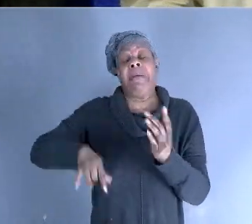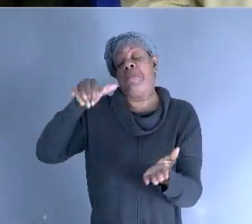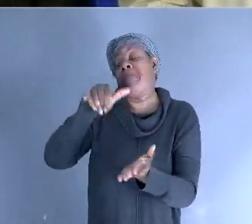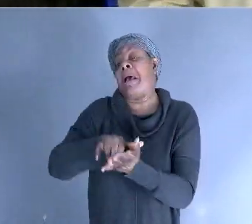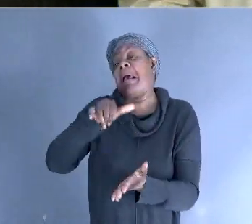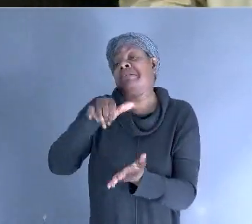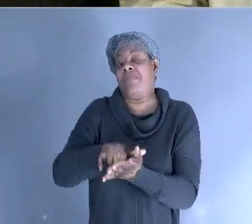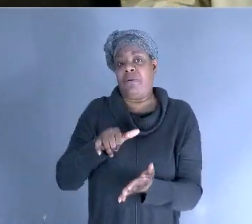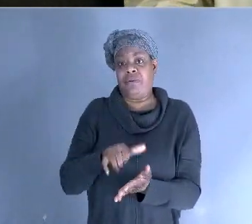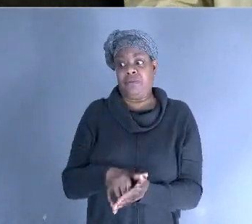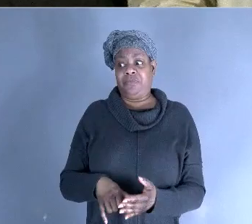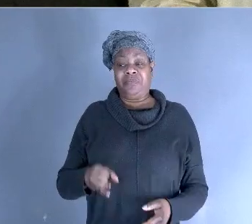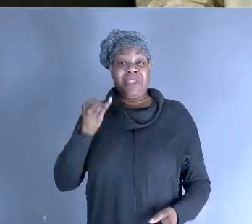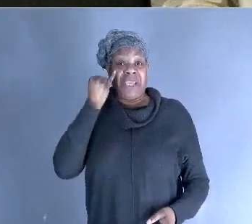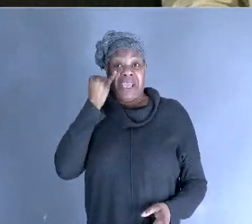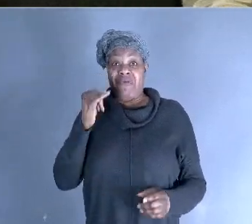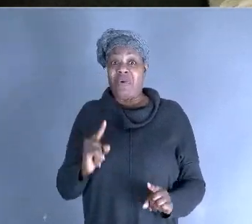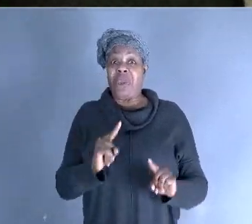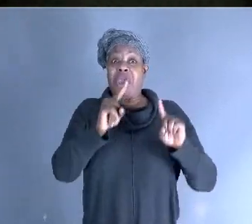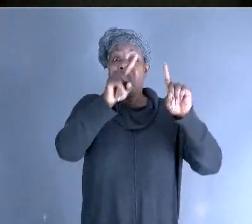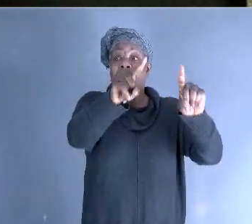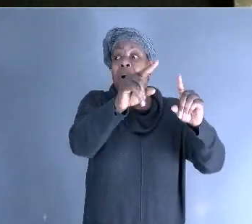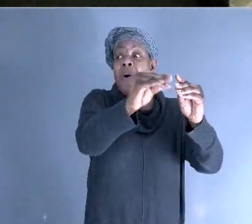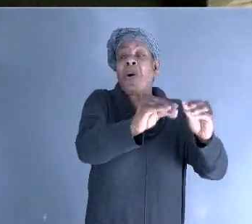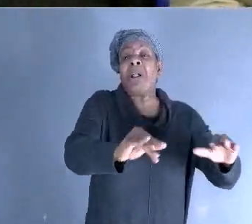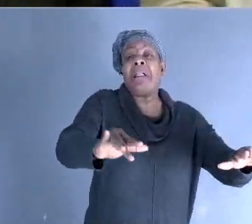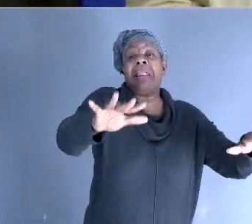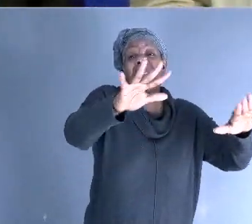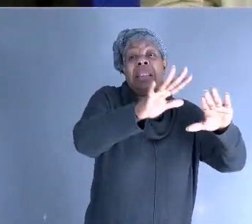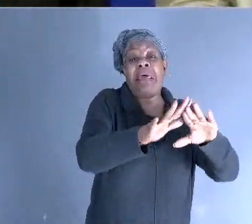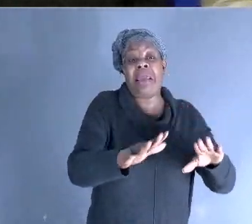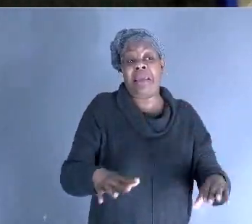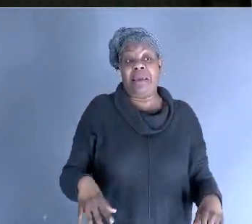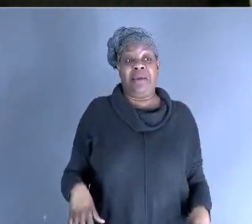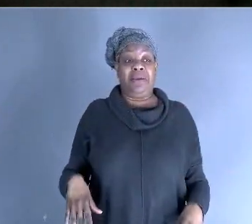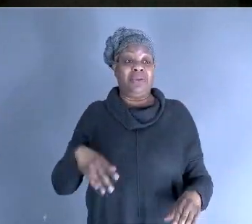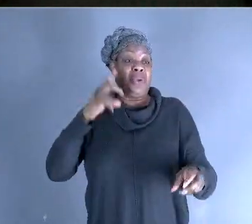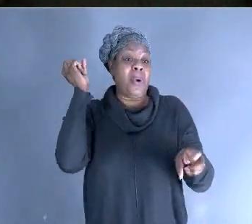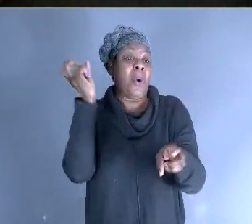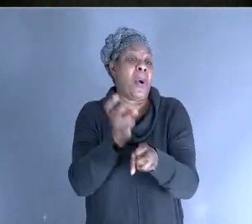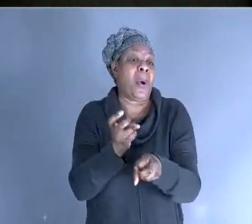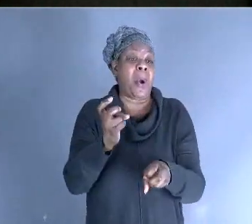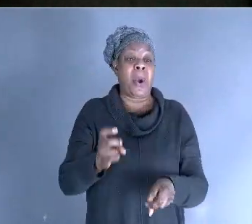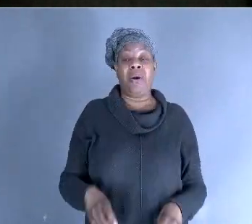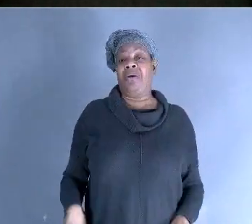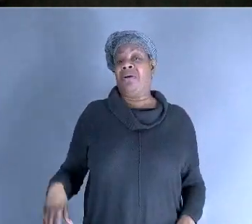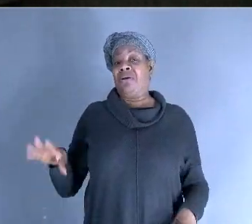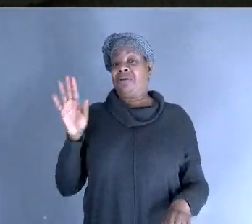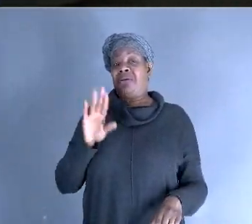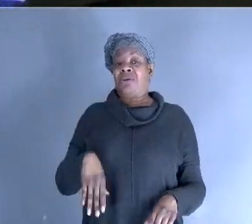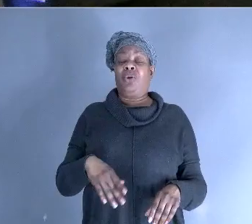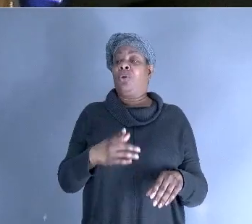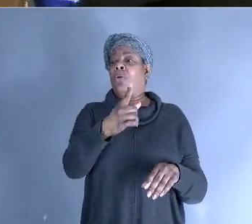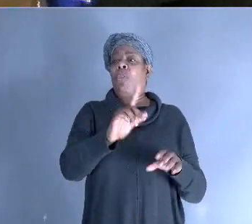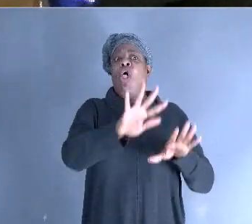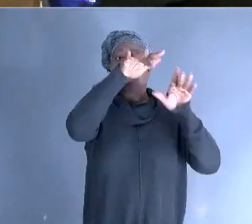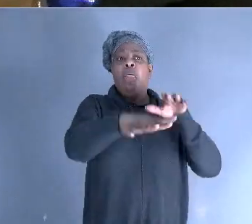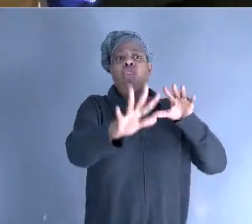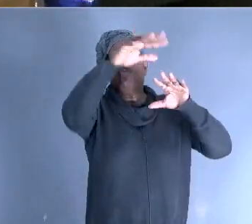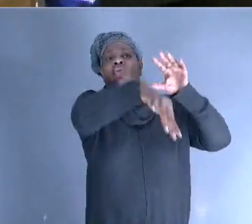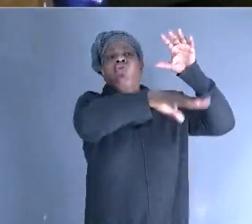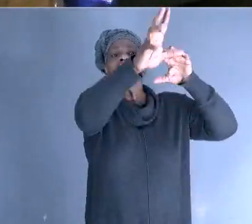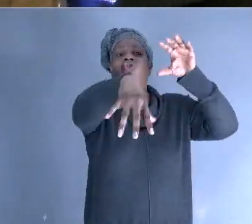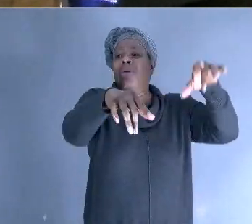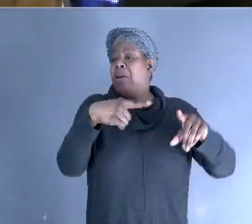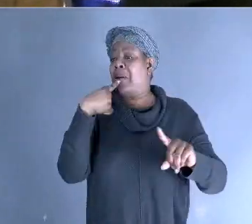If we go to Canaan, there are giants there. The land is too difficult. The topography of the land, there are